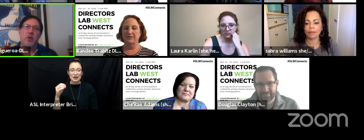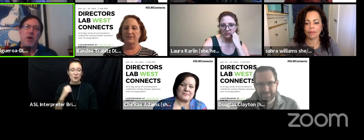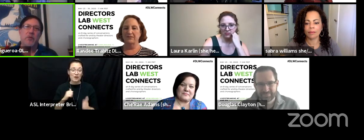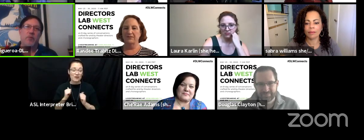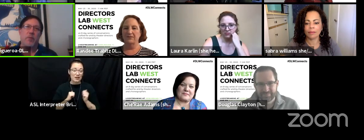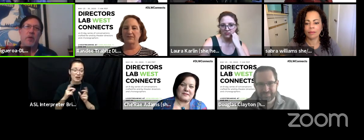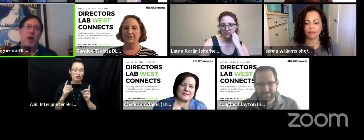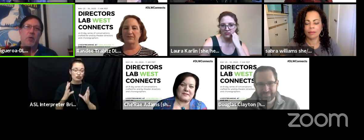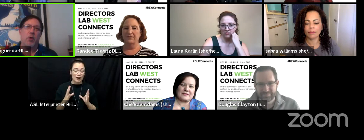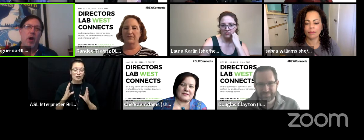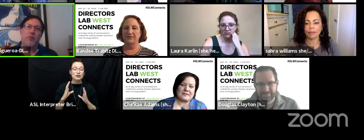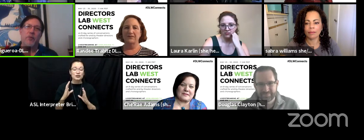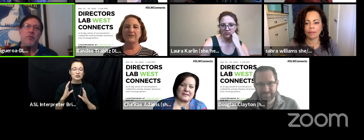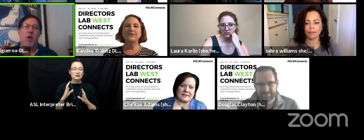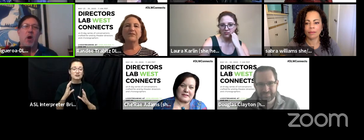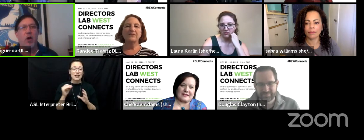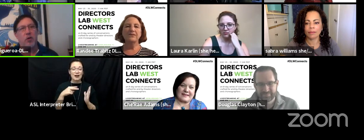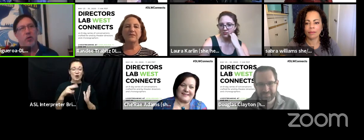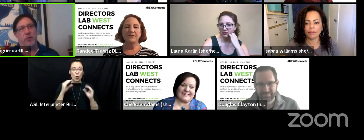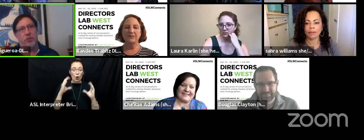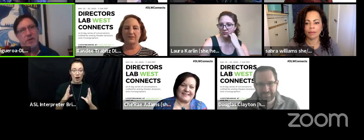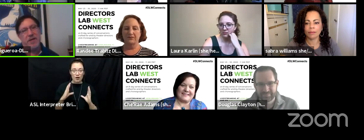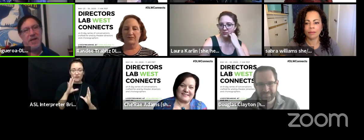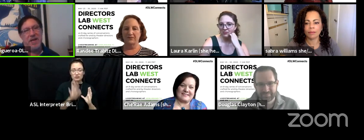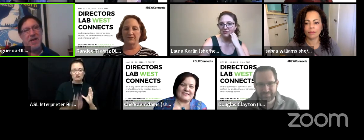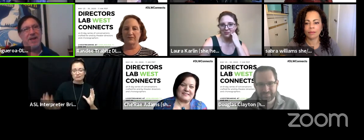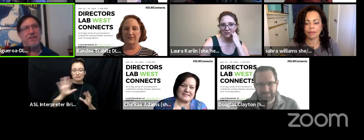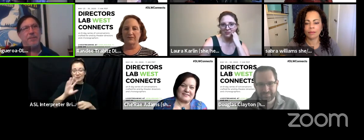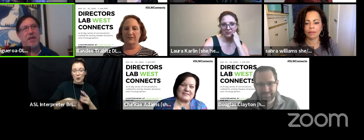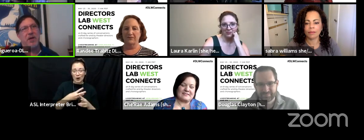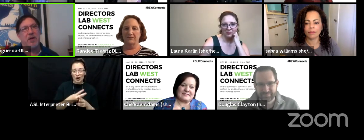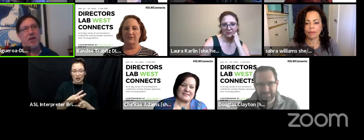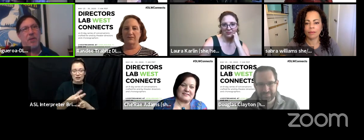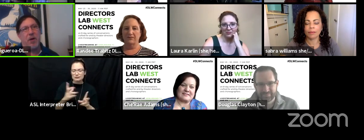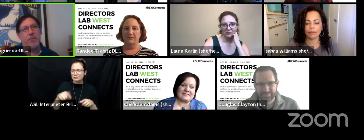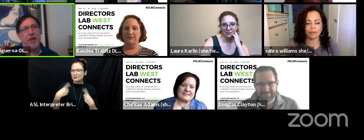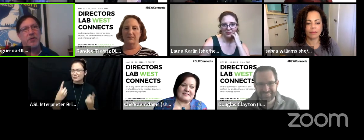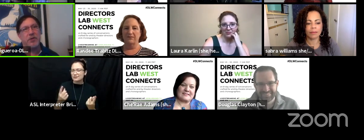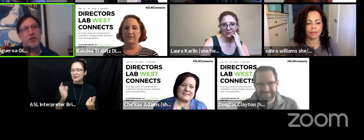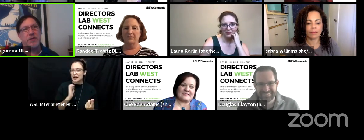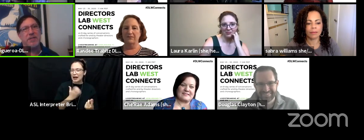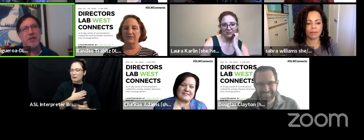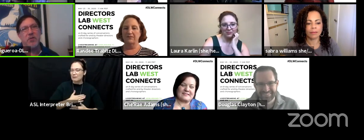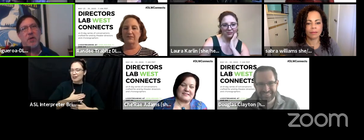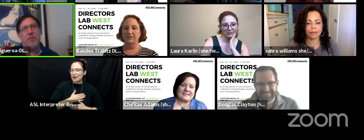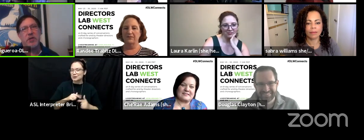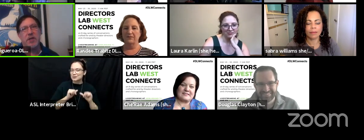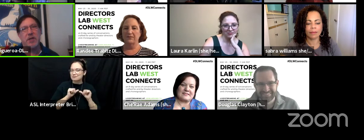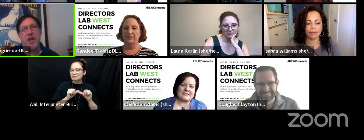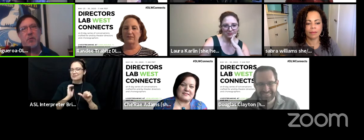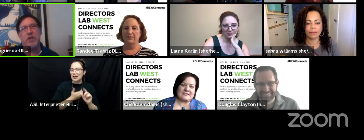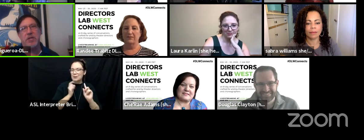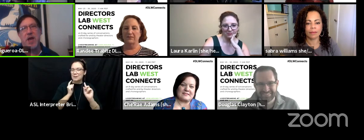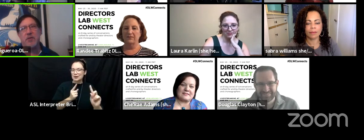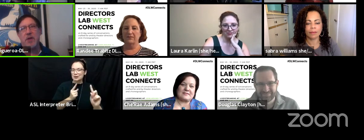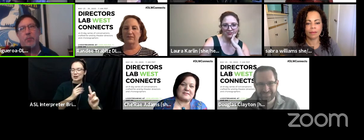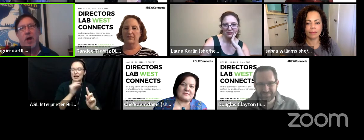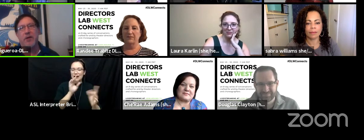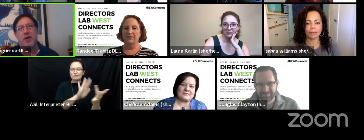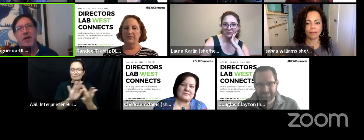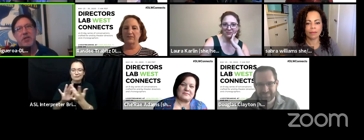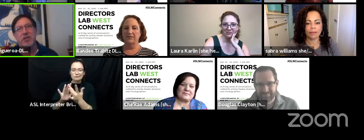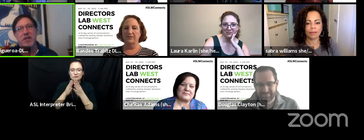and choreographers from all over the world. It's been our pleasure to continue our mission and reach out